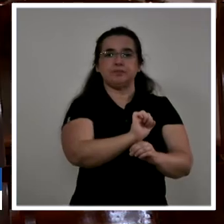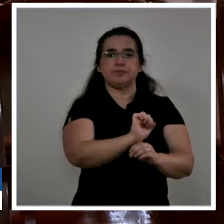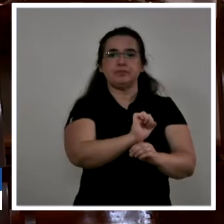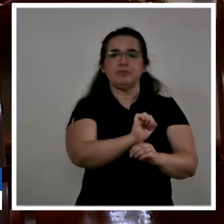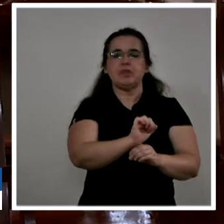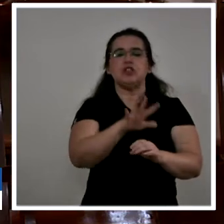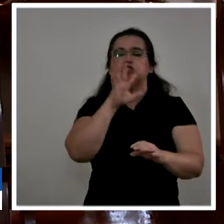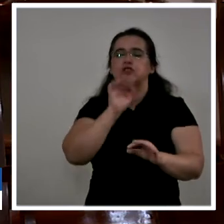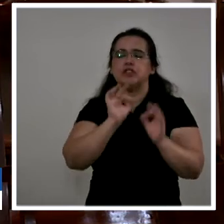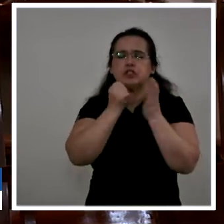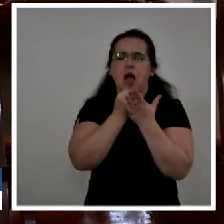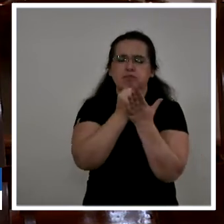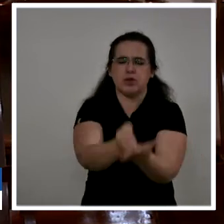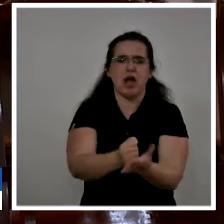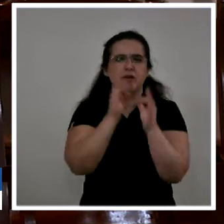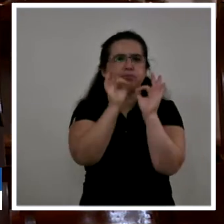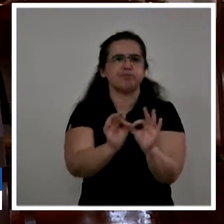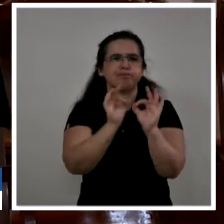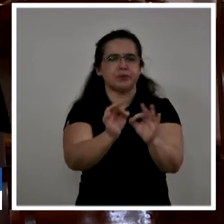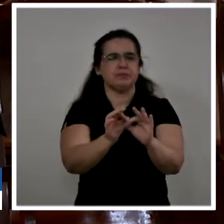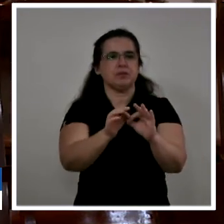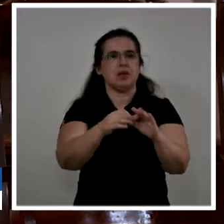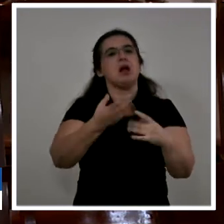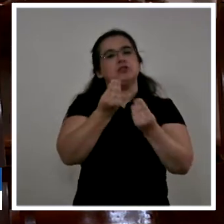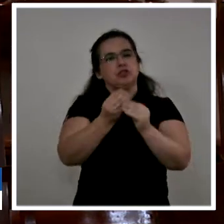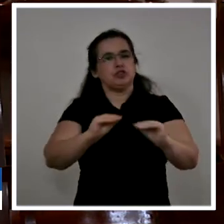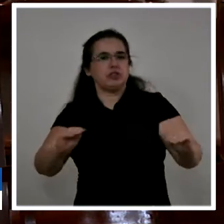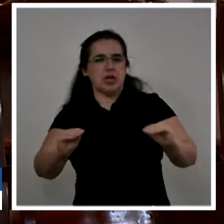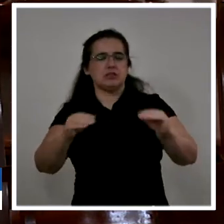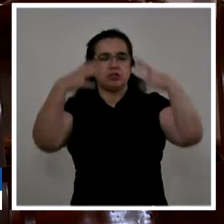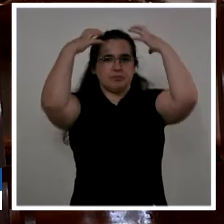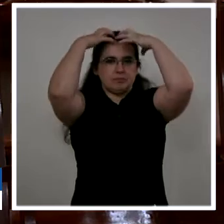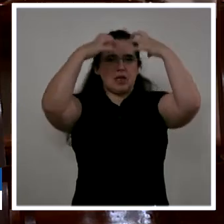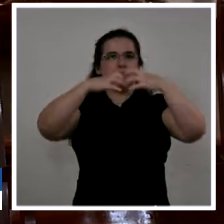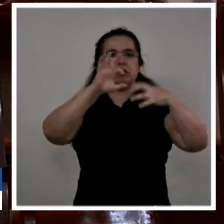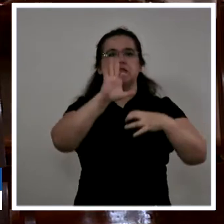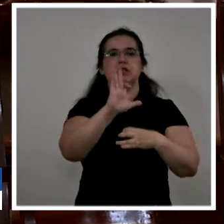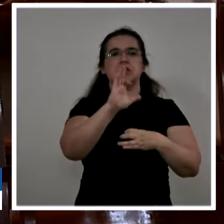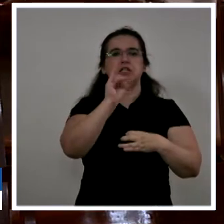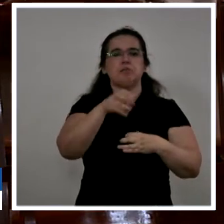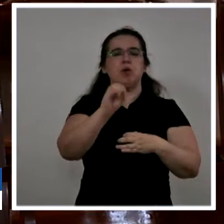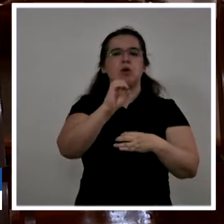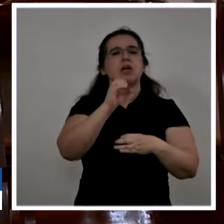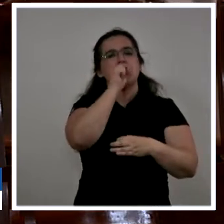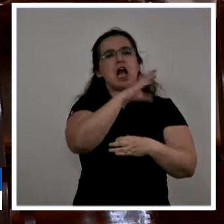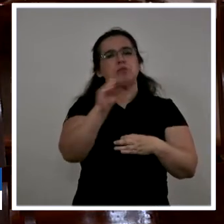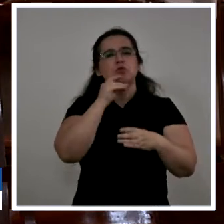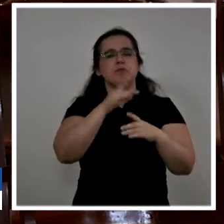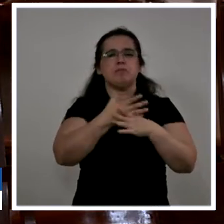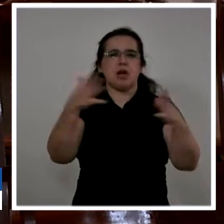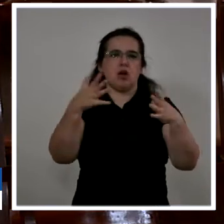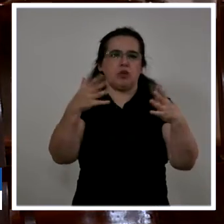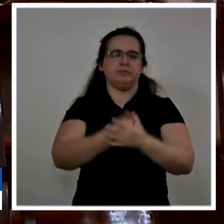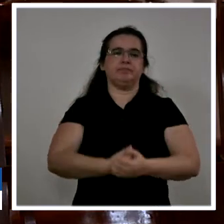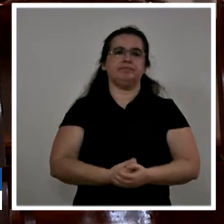apoiava muito as crianças. You have a bigger hippocampus. As crianças têm um hipocampo maior. In general. Em geral. If you had one that had a lot